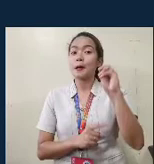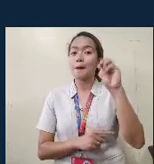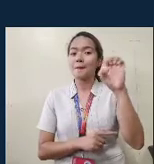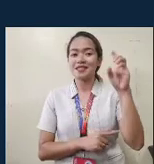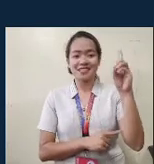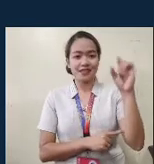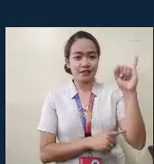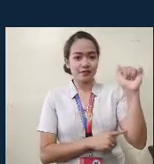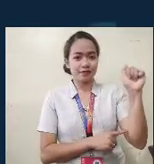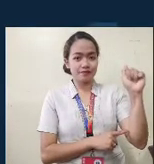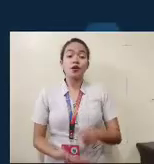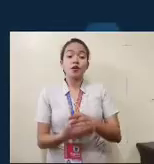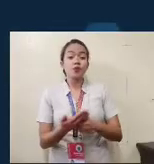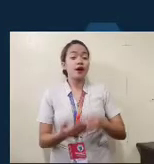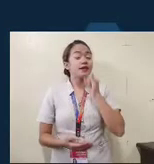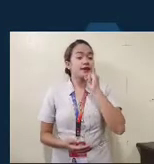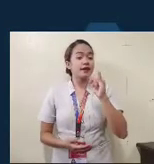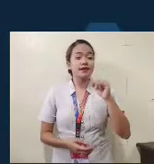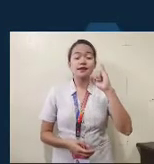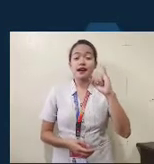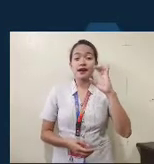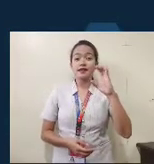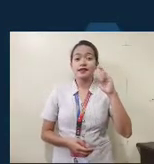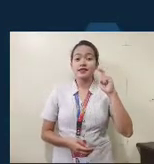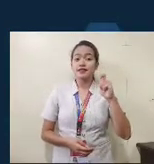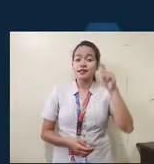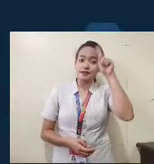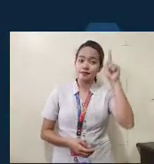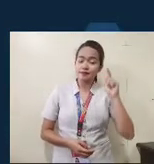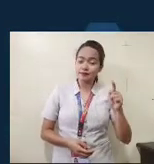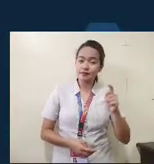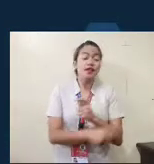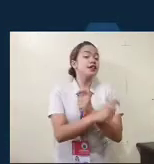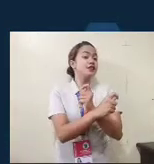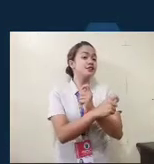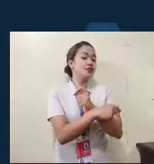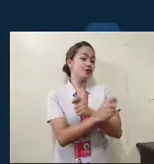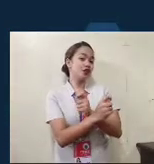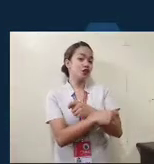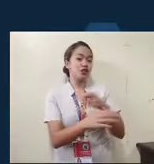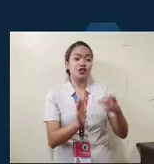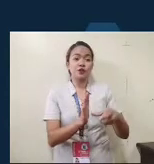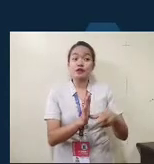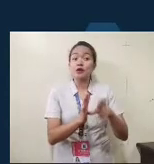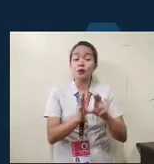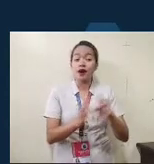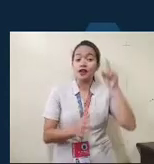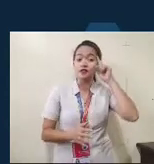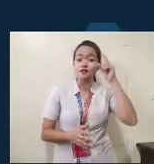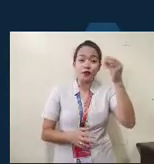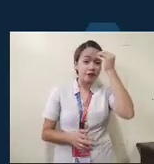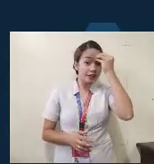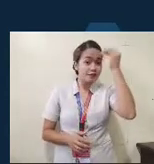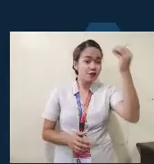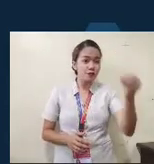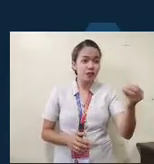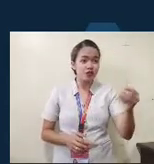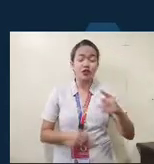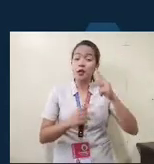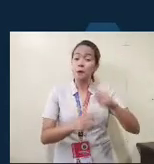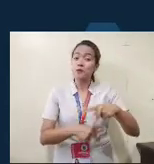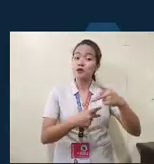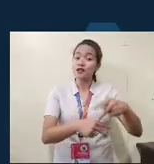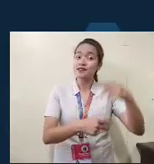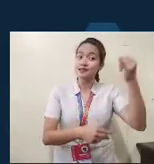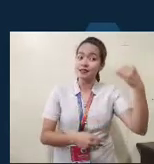the social media. What is ICT? Technology required for